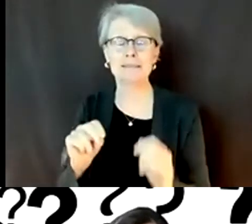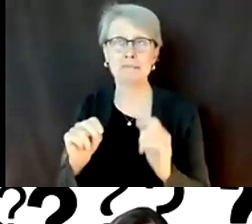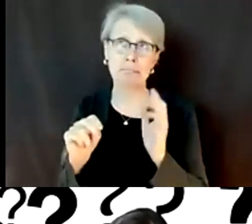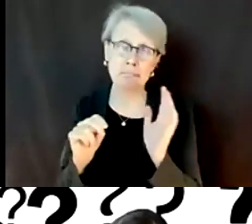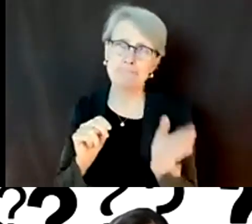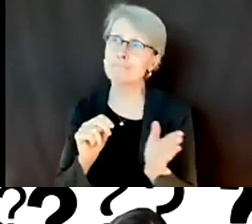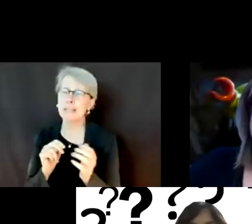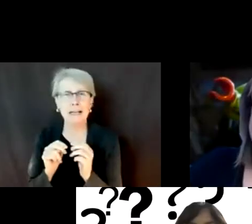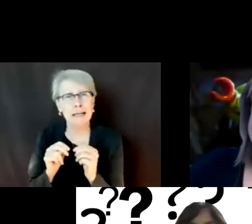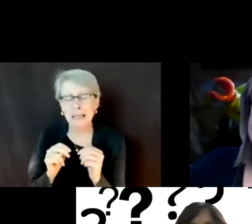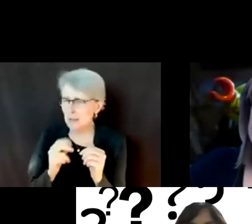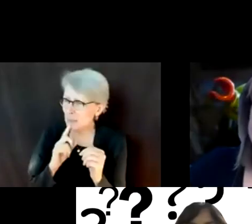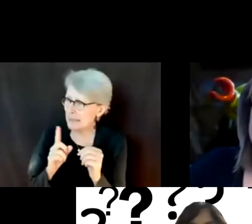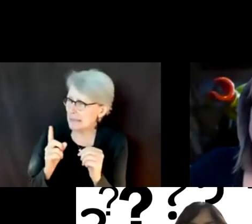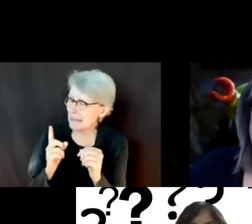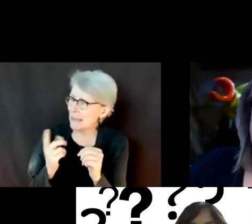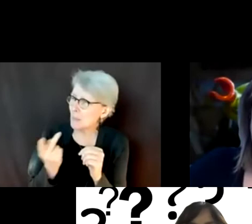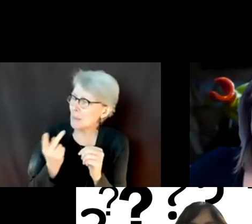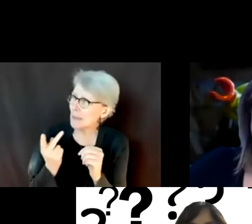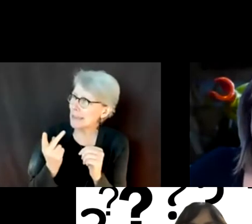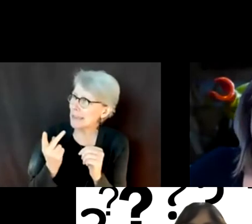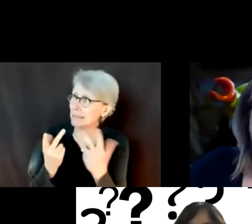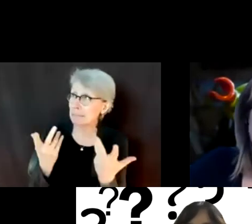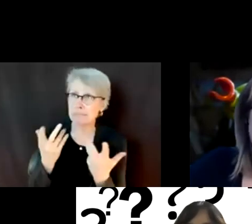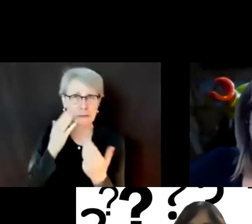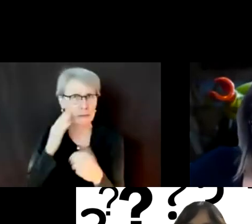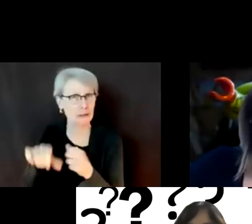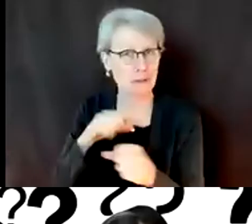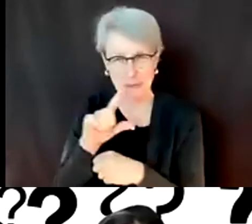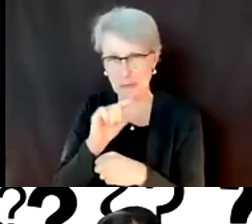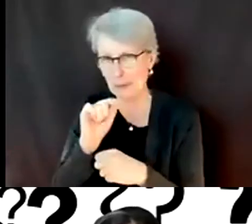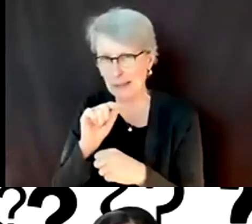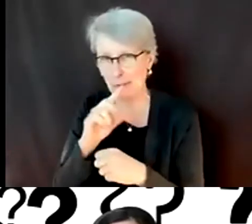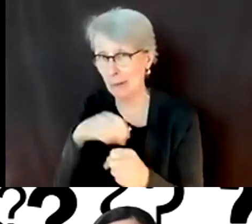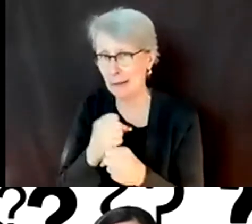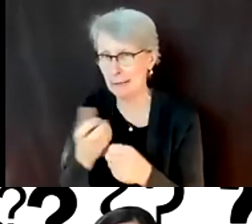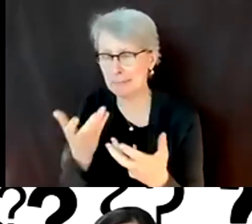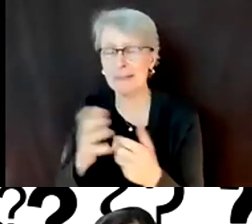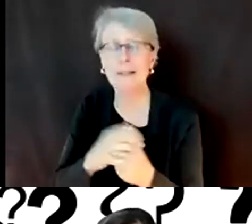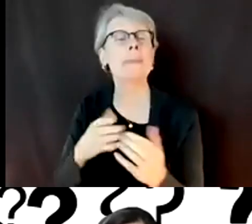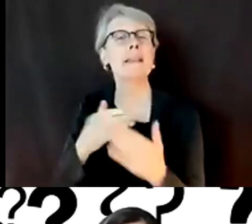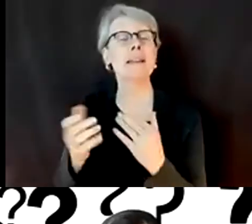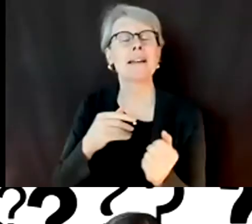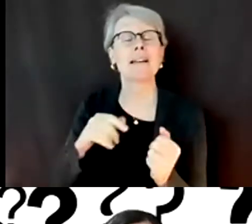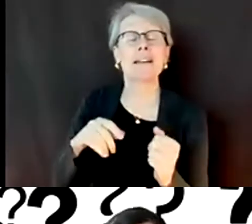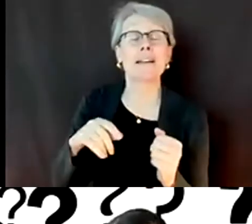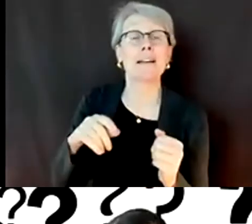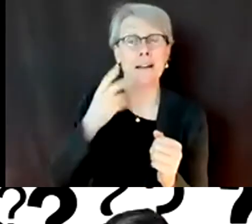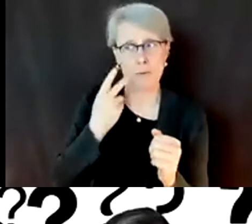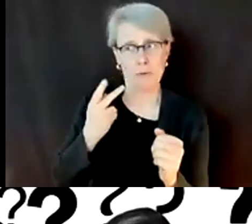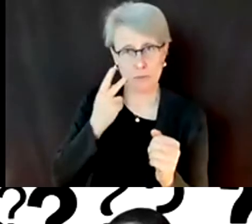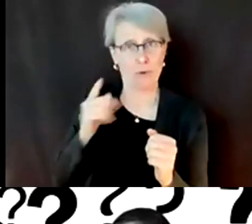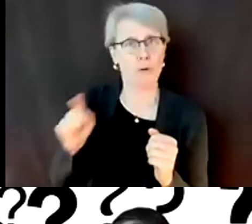God, now half my life at least. And Annelise, I've watched her get involved in digital